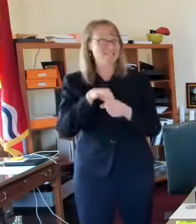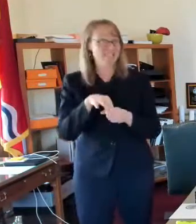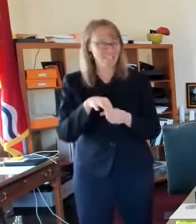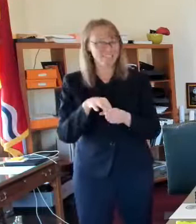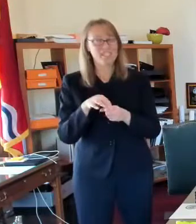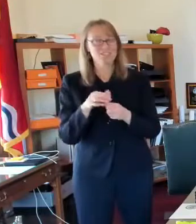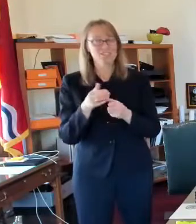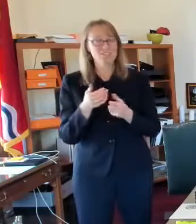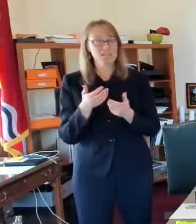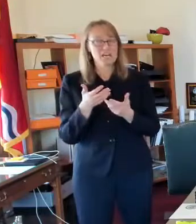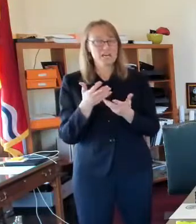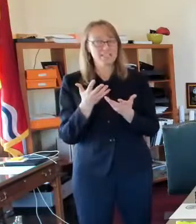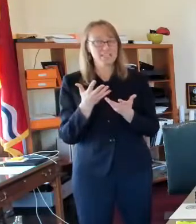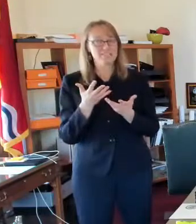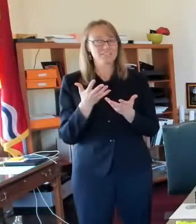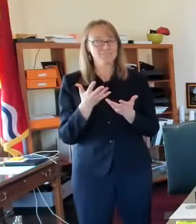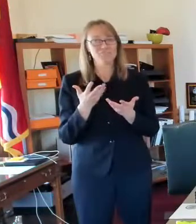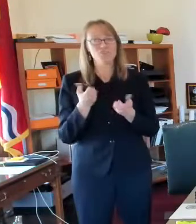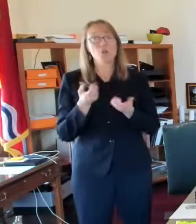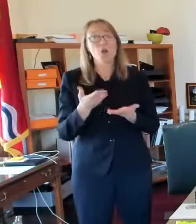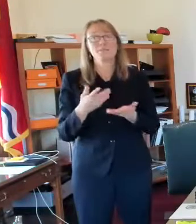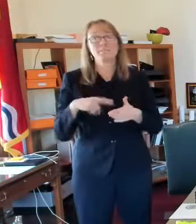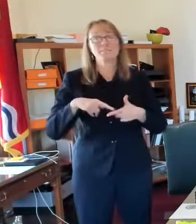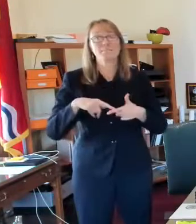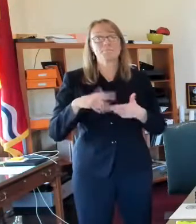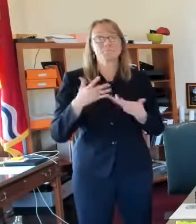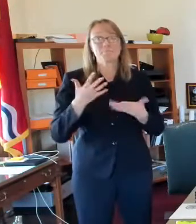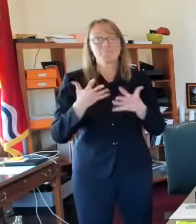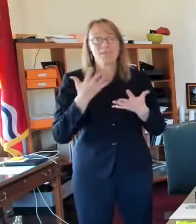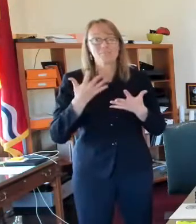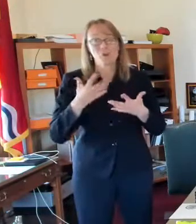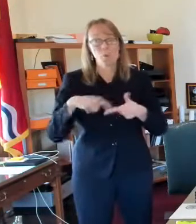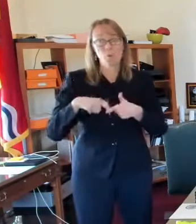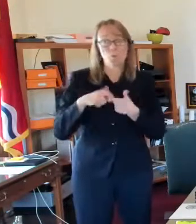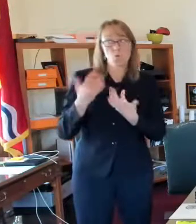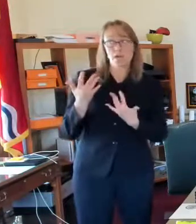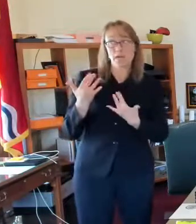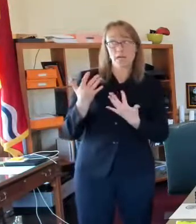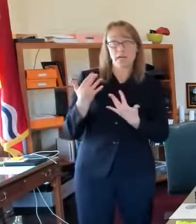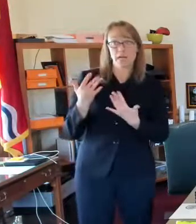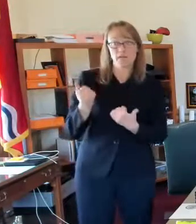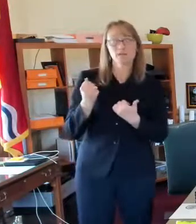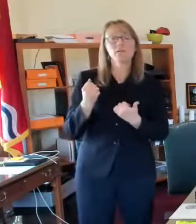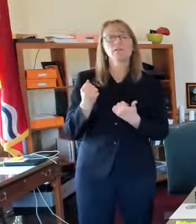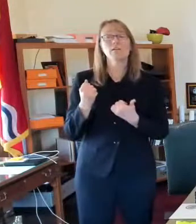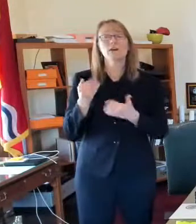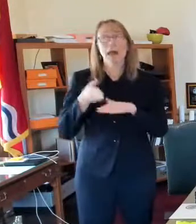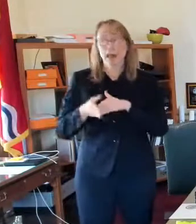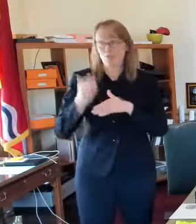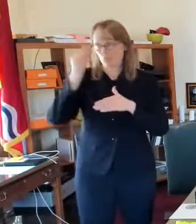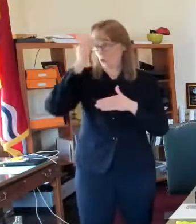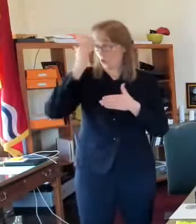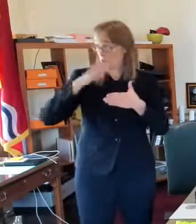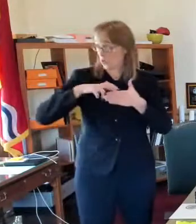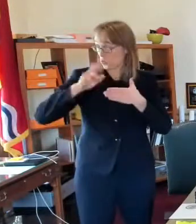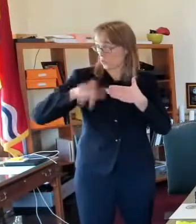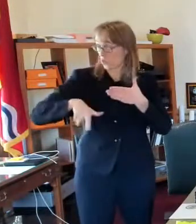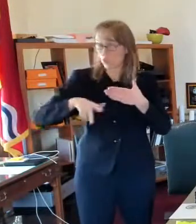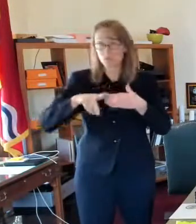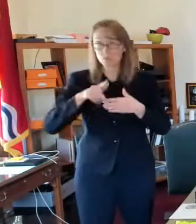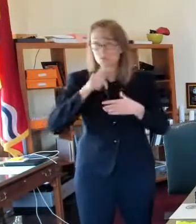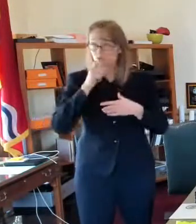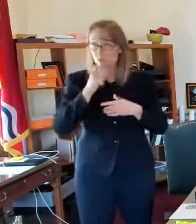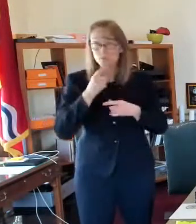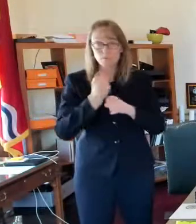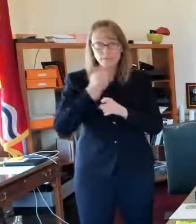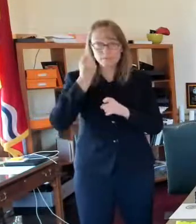hopeful that as soon as the results are known and that both the Senate and the House